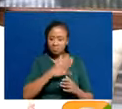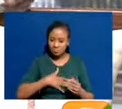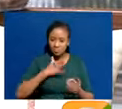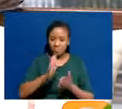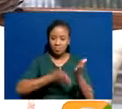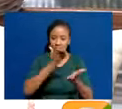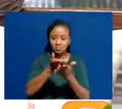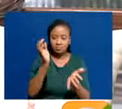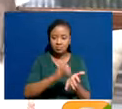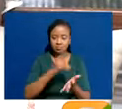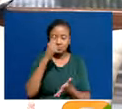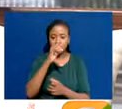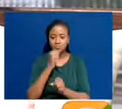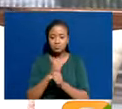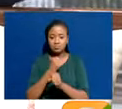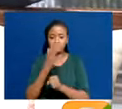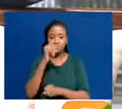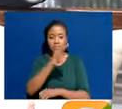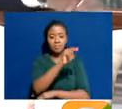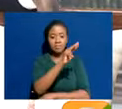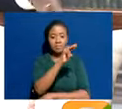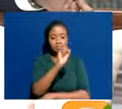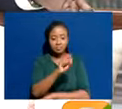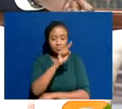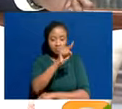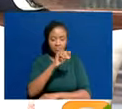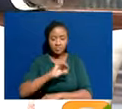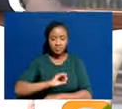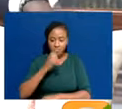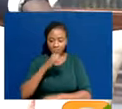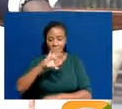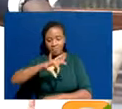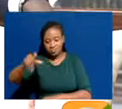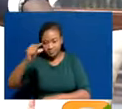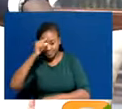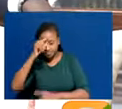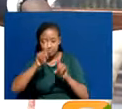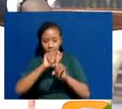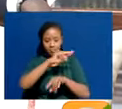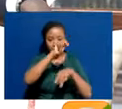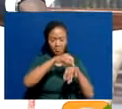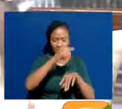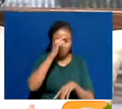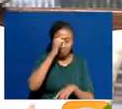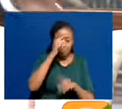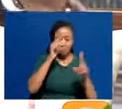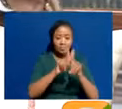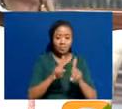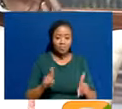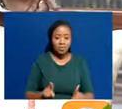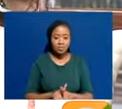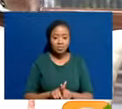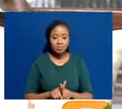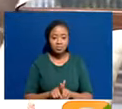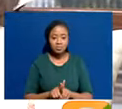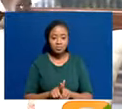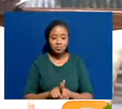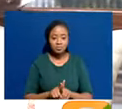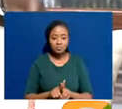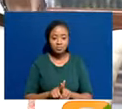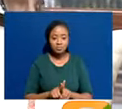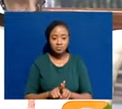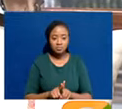you see, NMS was an entity owned by both national government and county government. Yeah. And, no matter how they came in, it's